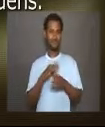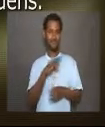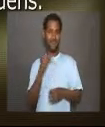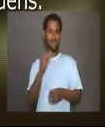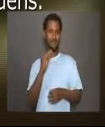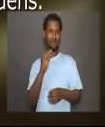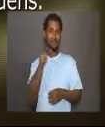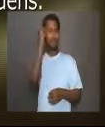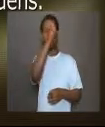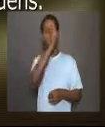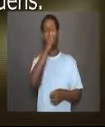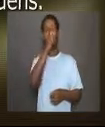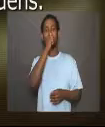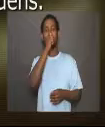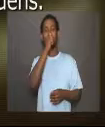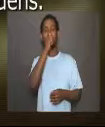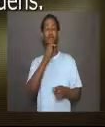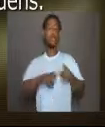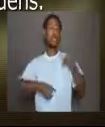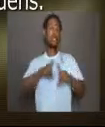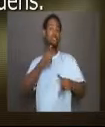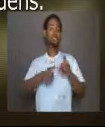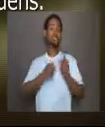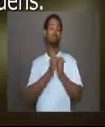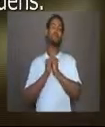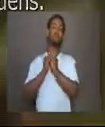Ethiopia's relationships with other nations.